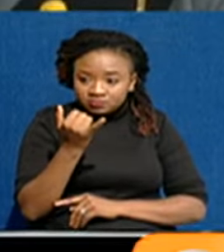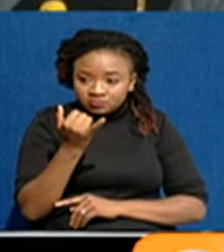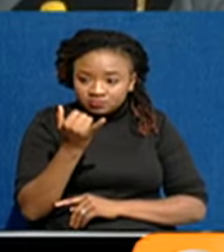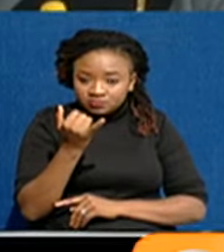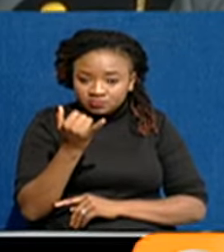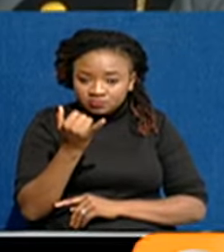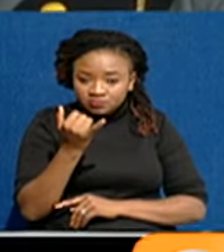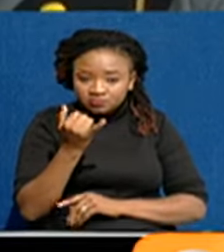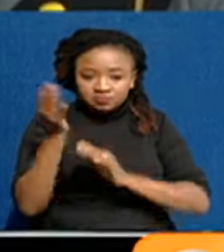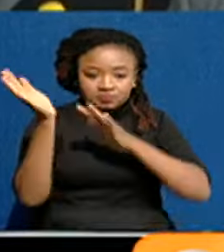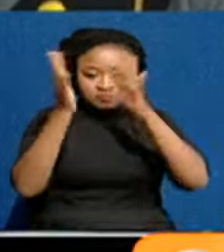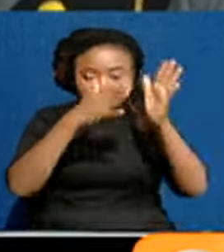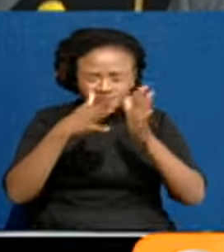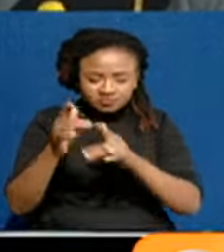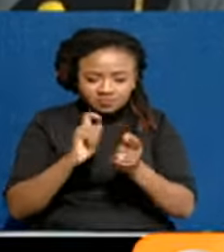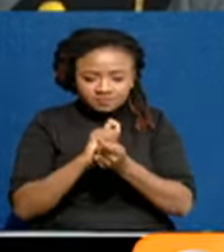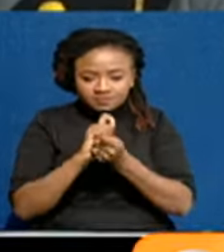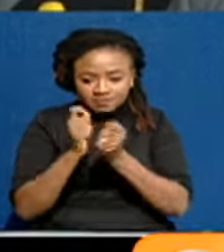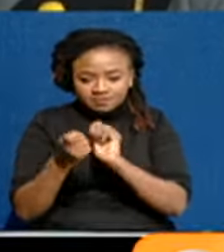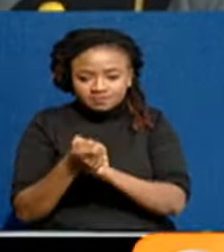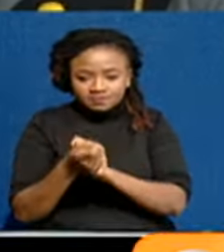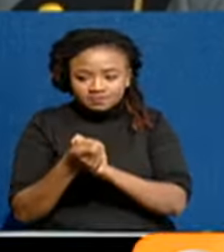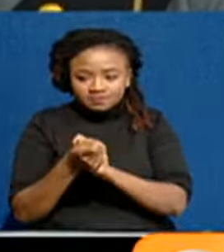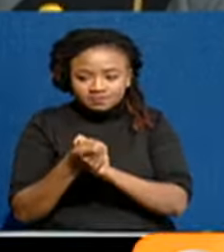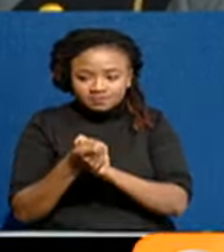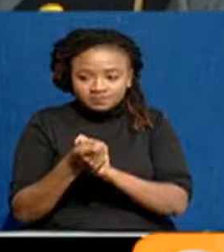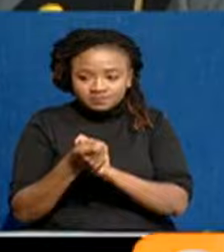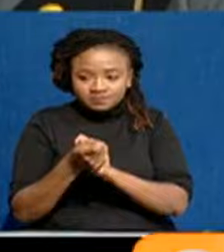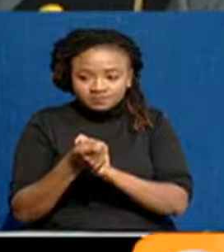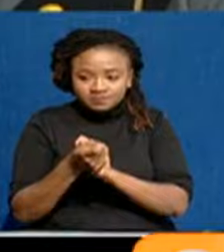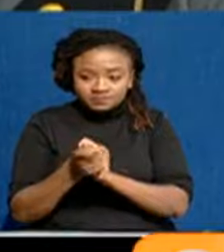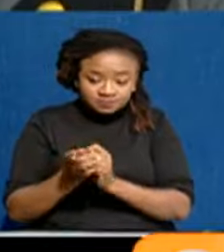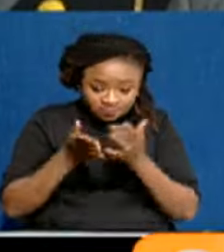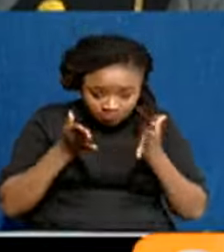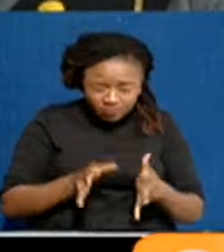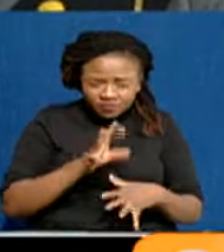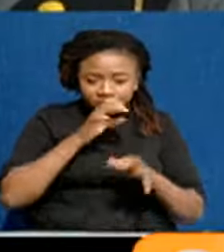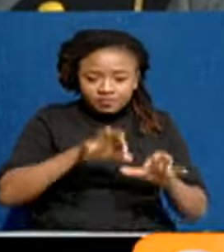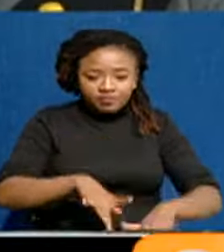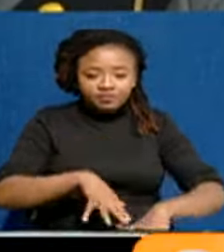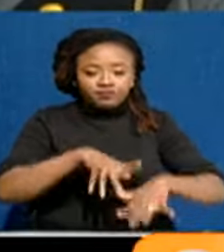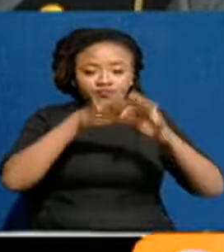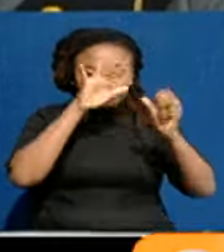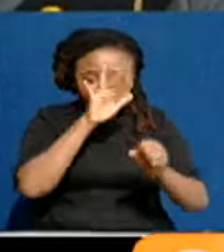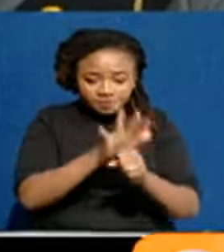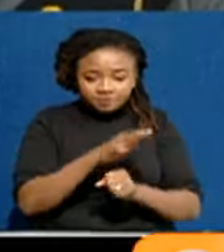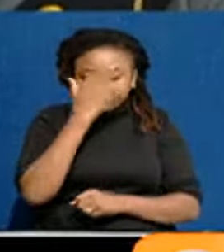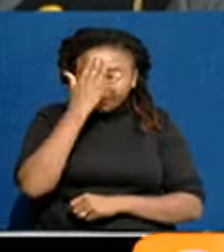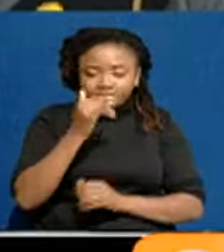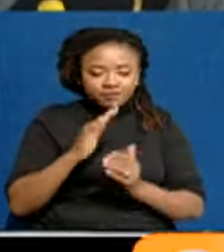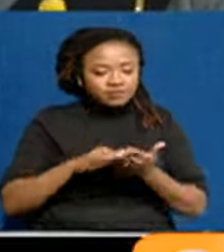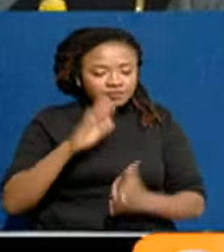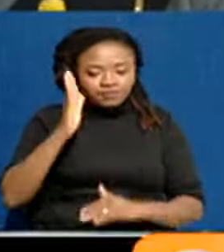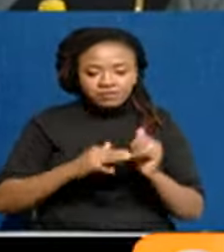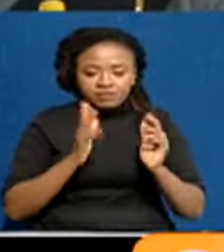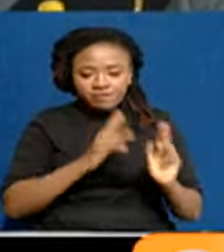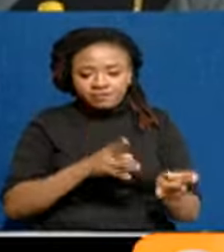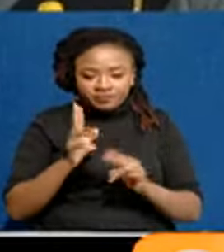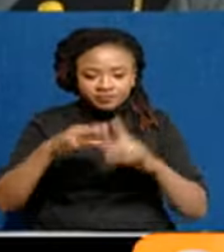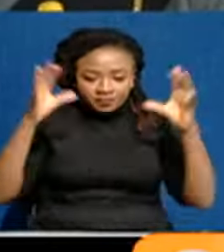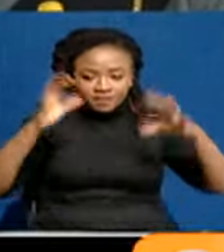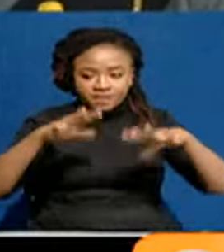of climate change. This flooding is because now we are getting more than normal rainfall. And we've